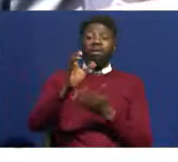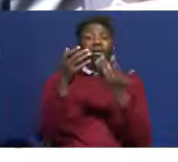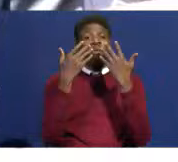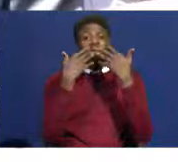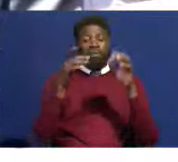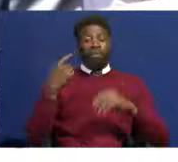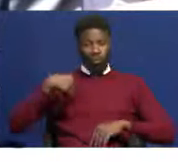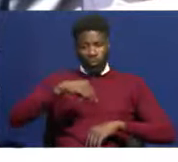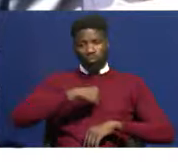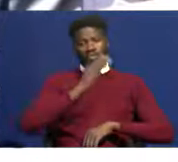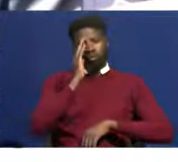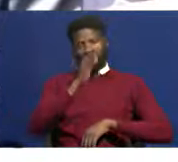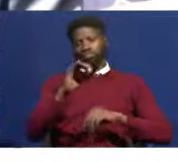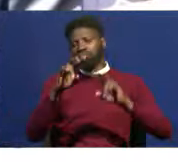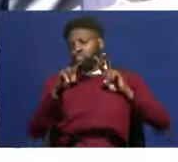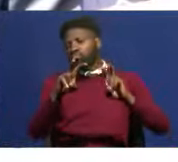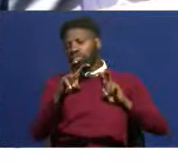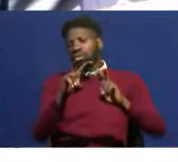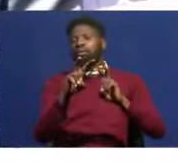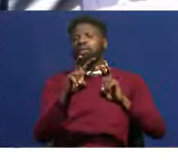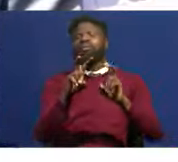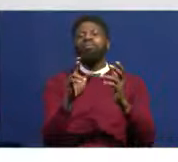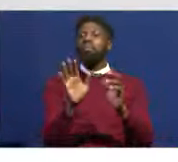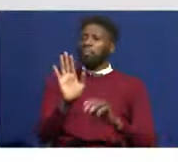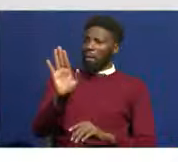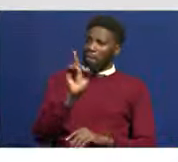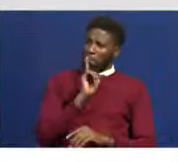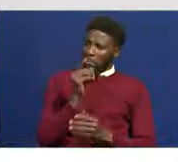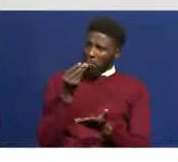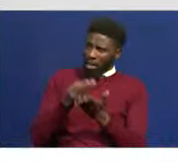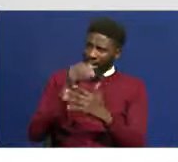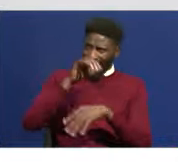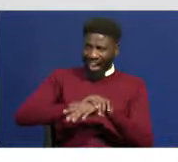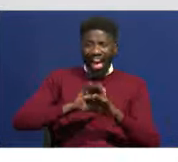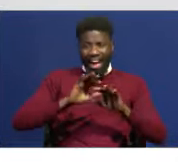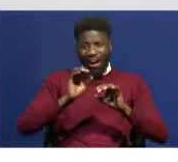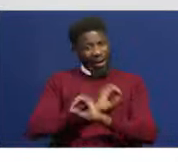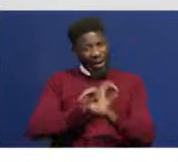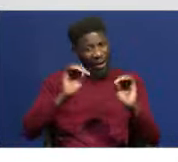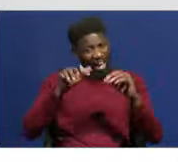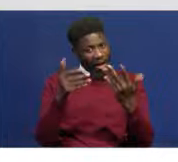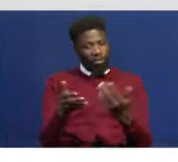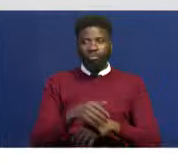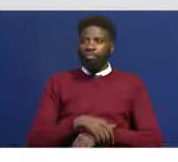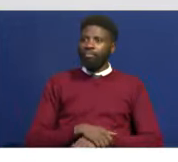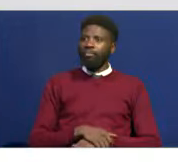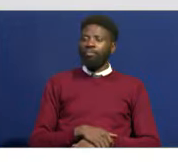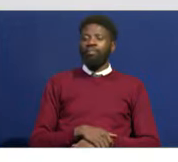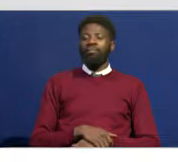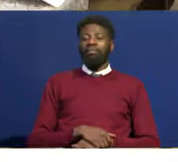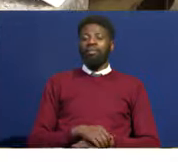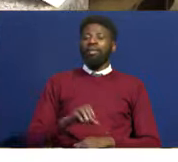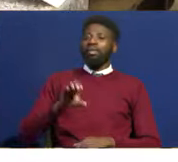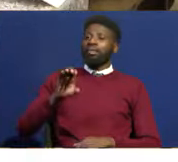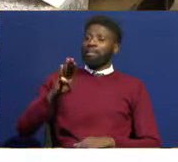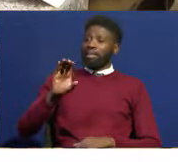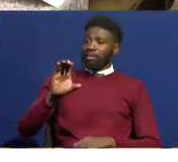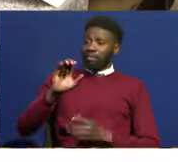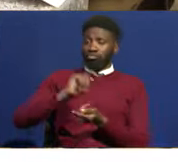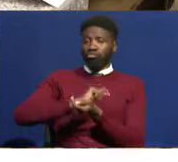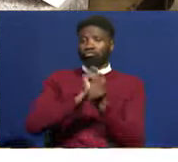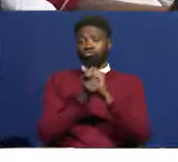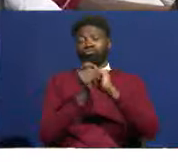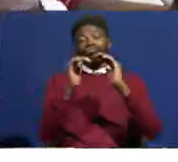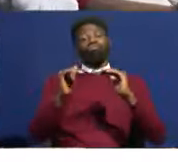to find out what is the discrepancy that they are talking about. To ensure a seamless transition for CBC learners, Ogamba said the government